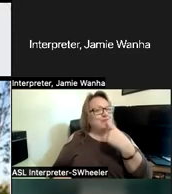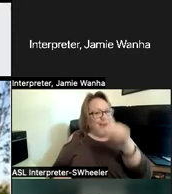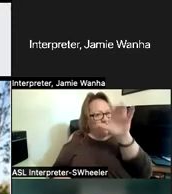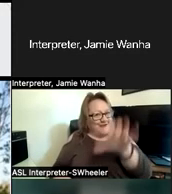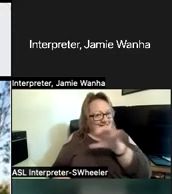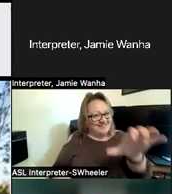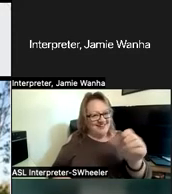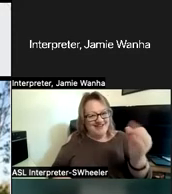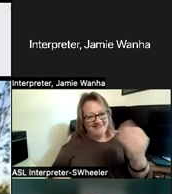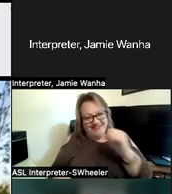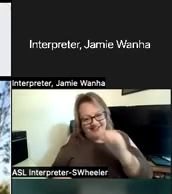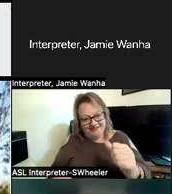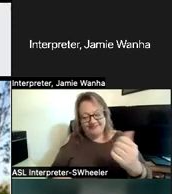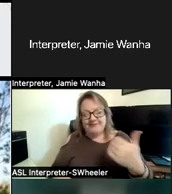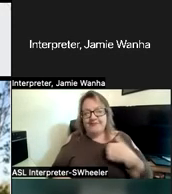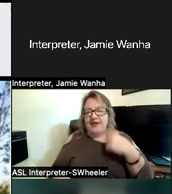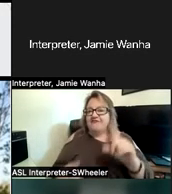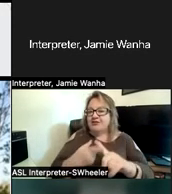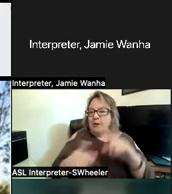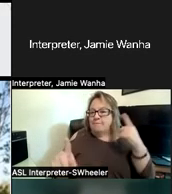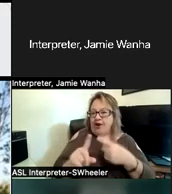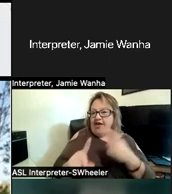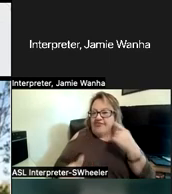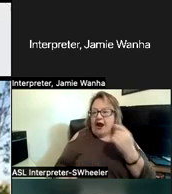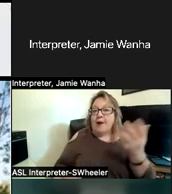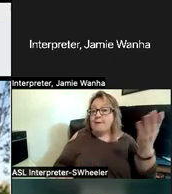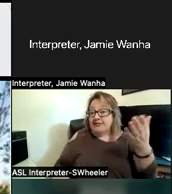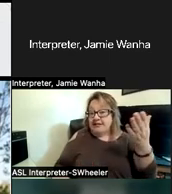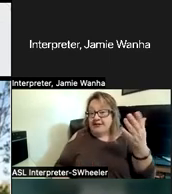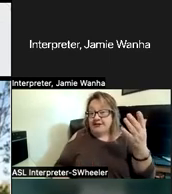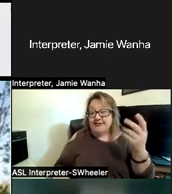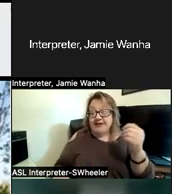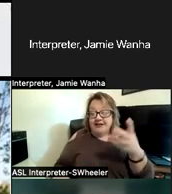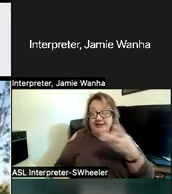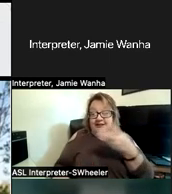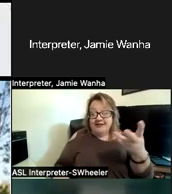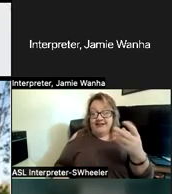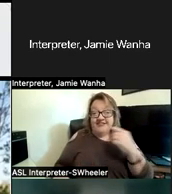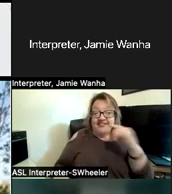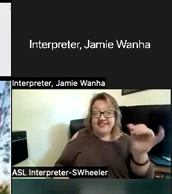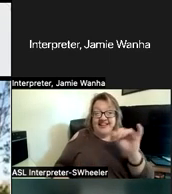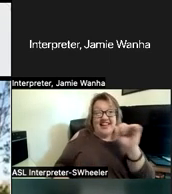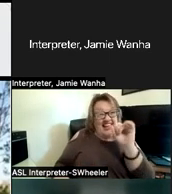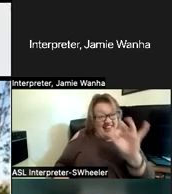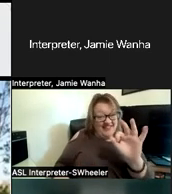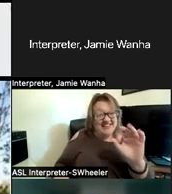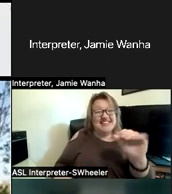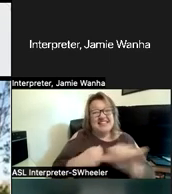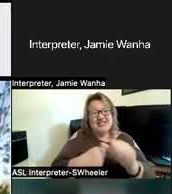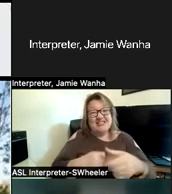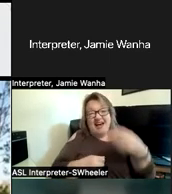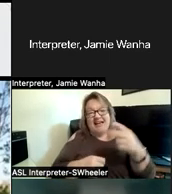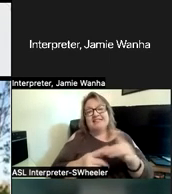not, I first want to point out, I think our presenters painted the picture of the likelihood of disasters is high, especially